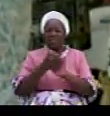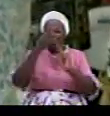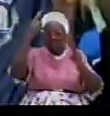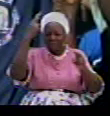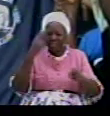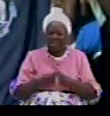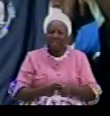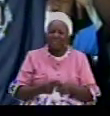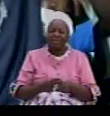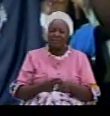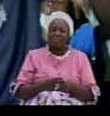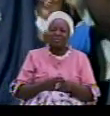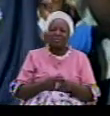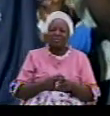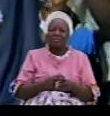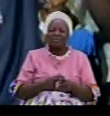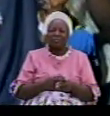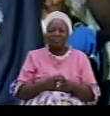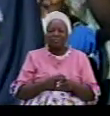name.